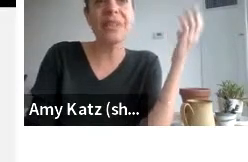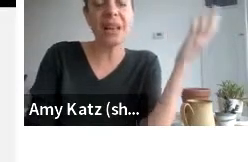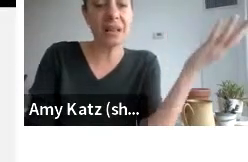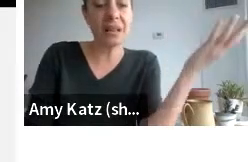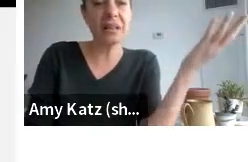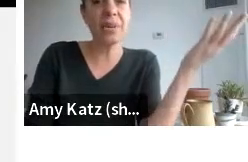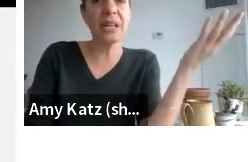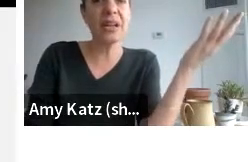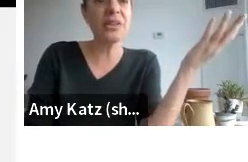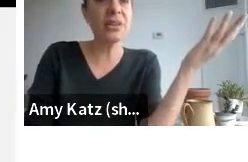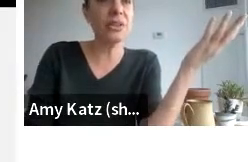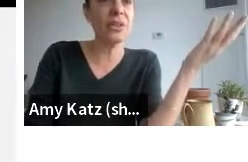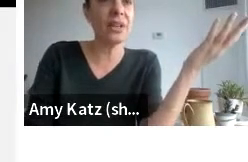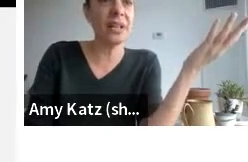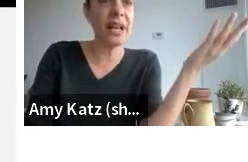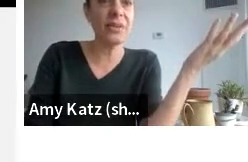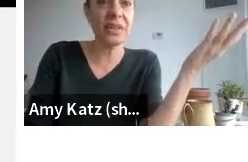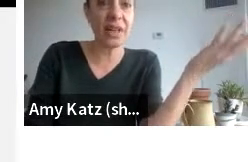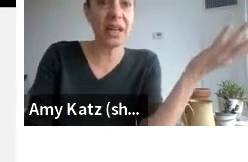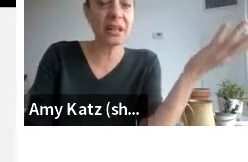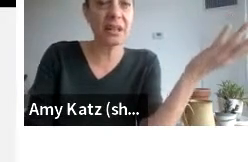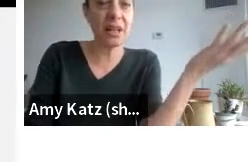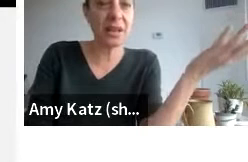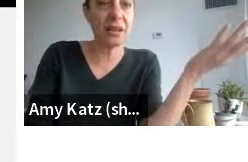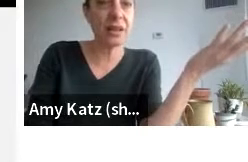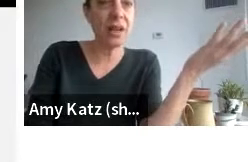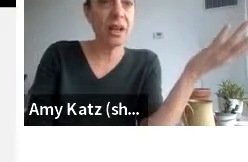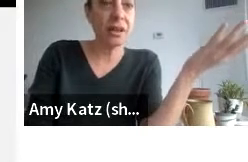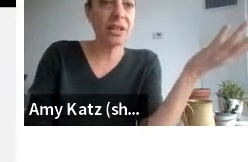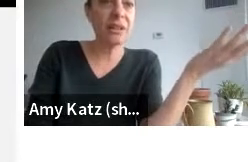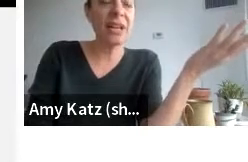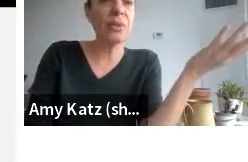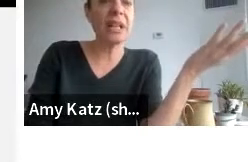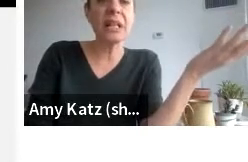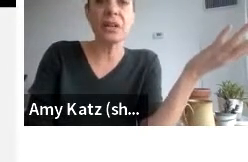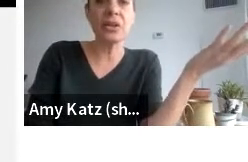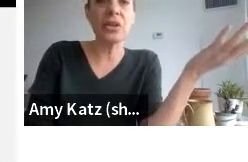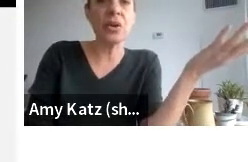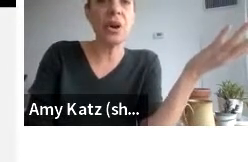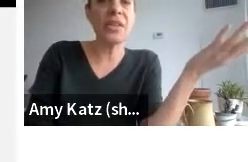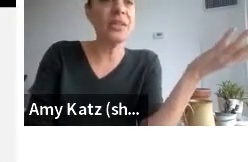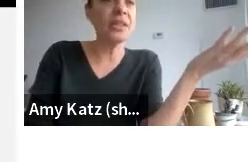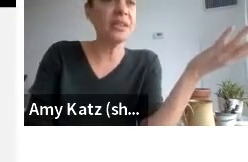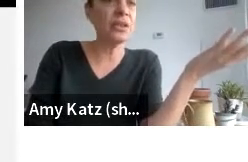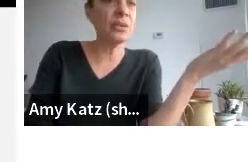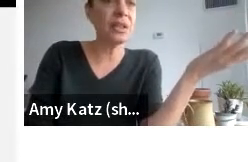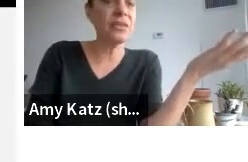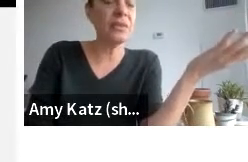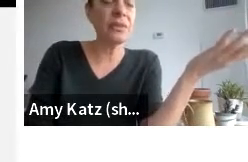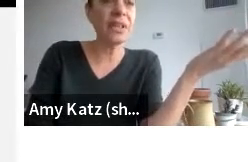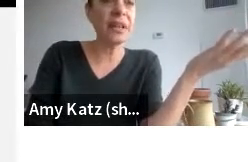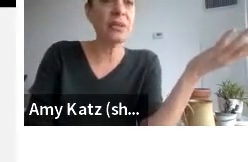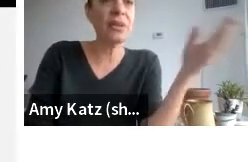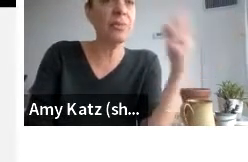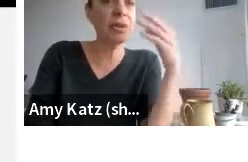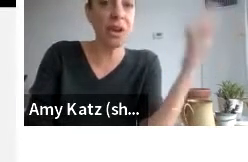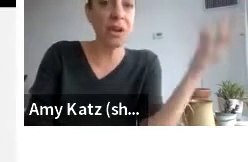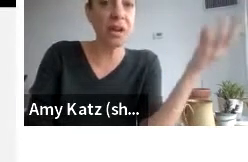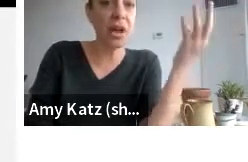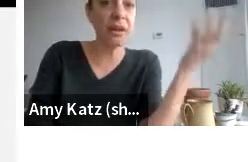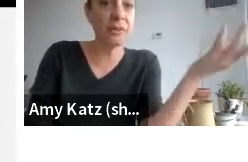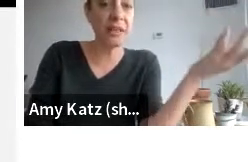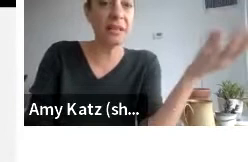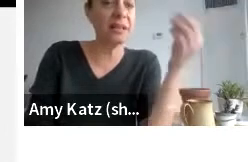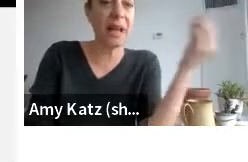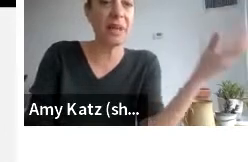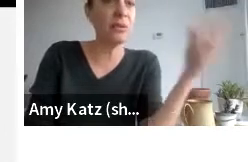very upsetting, but it also, we're trying to lay out the stakes, and I think just to make it really clear. So I think this is intuitive. Settings where people are sharing